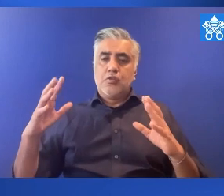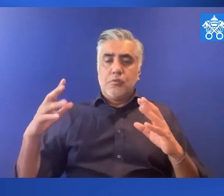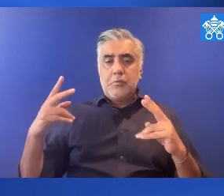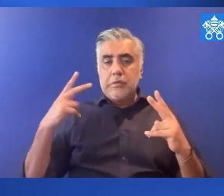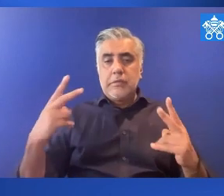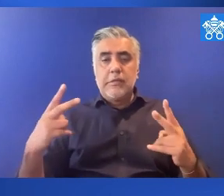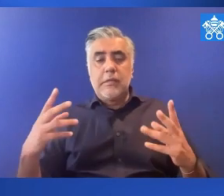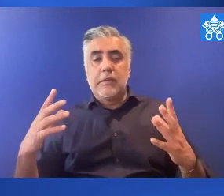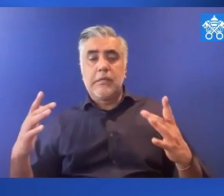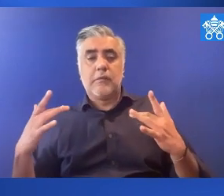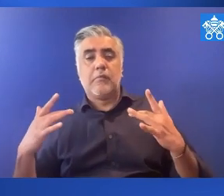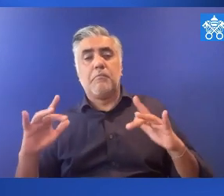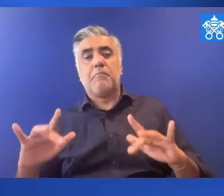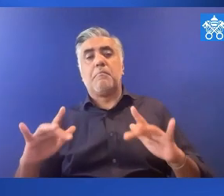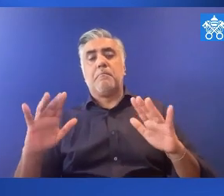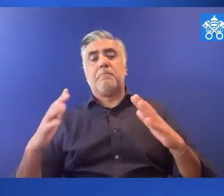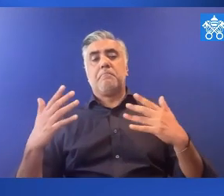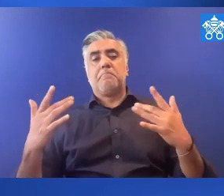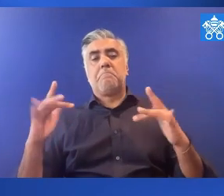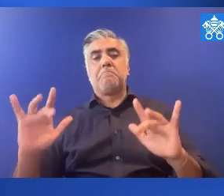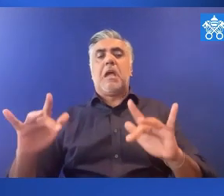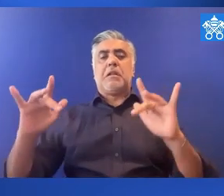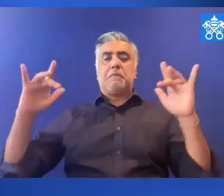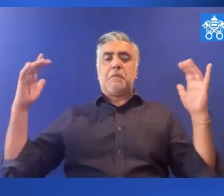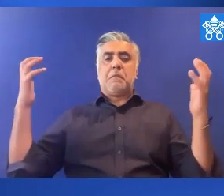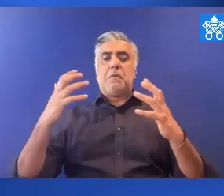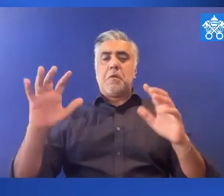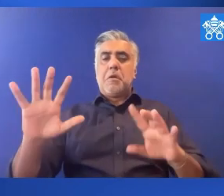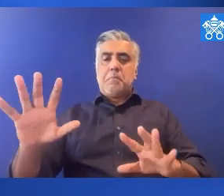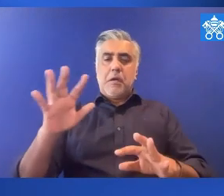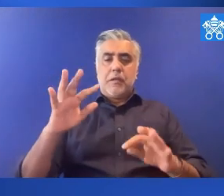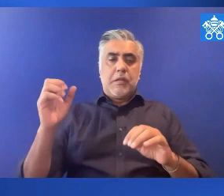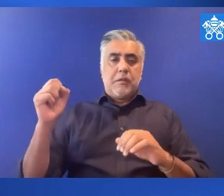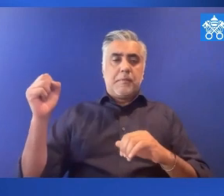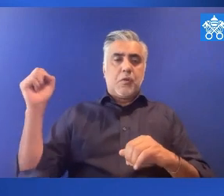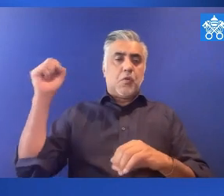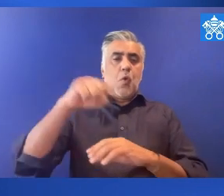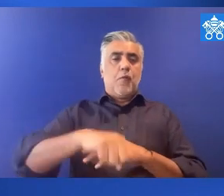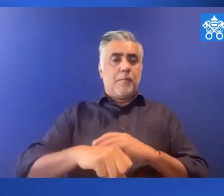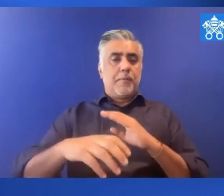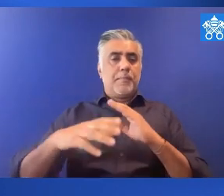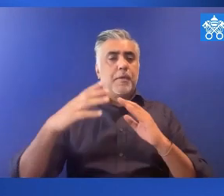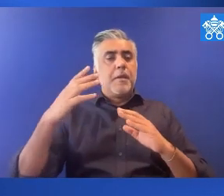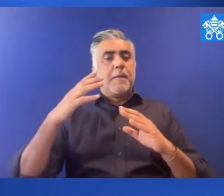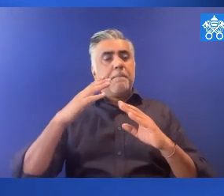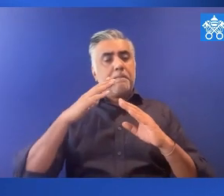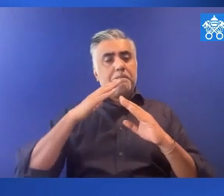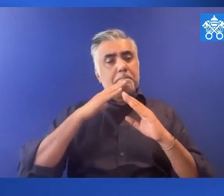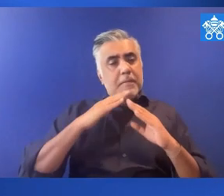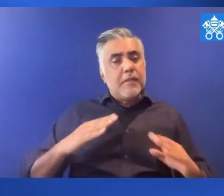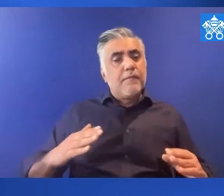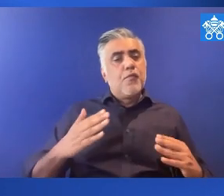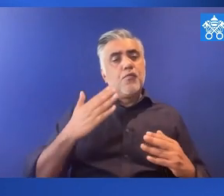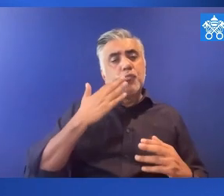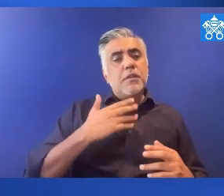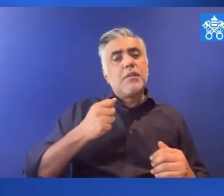because they thought they were magnificent or capable, but because they had been conquered by